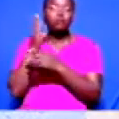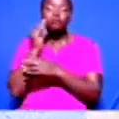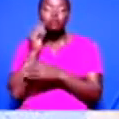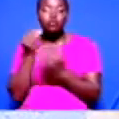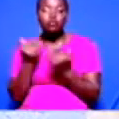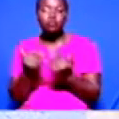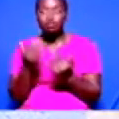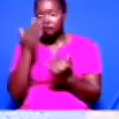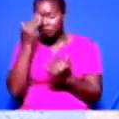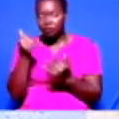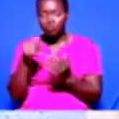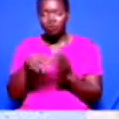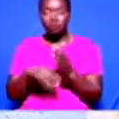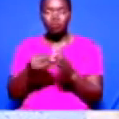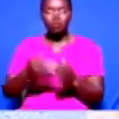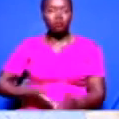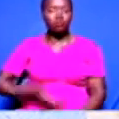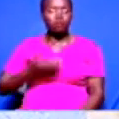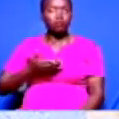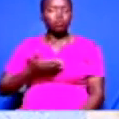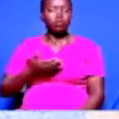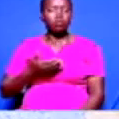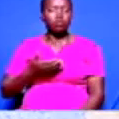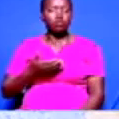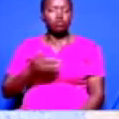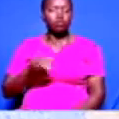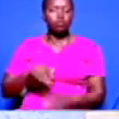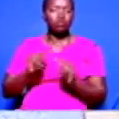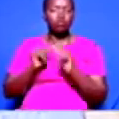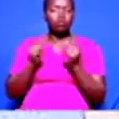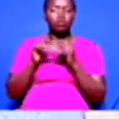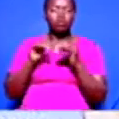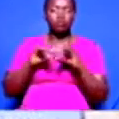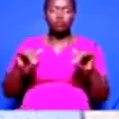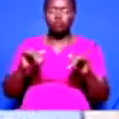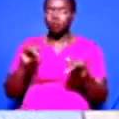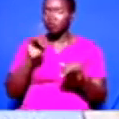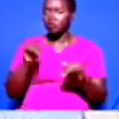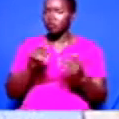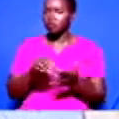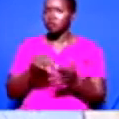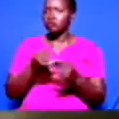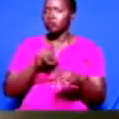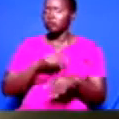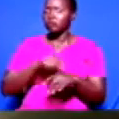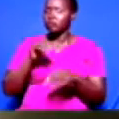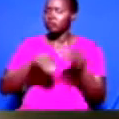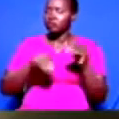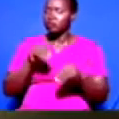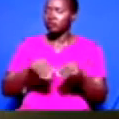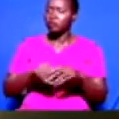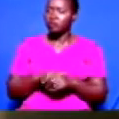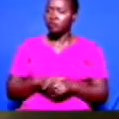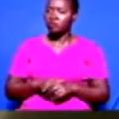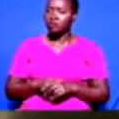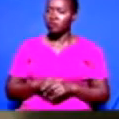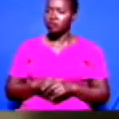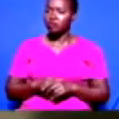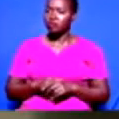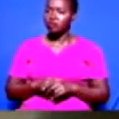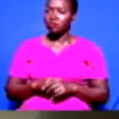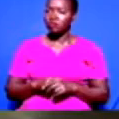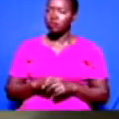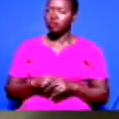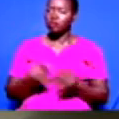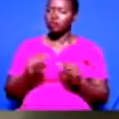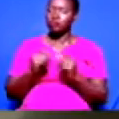we find anger and animosity in our tribal spaces, especially when it comes to elections? The team achieved